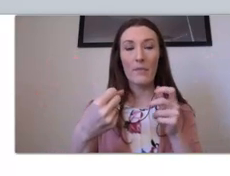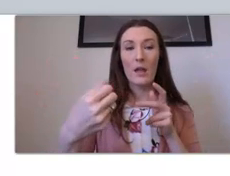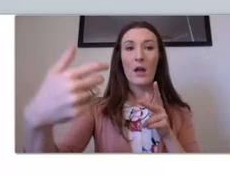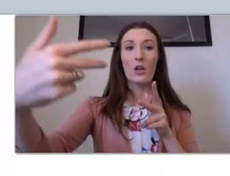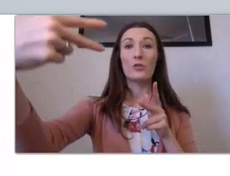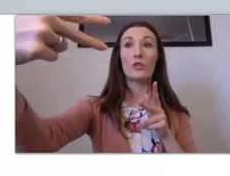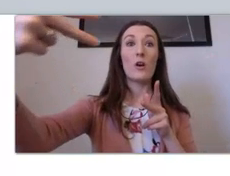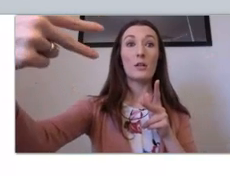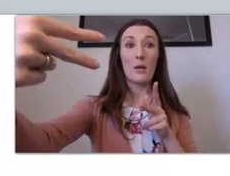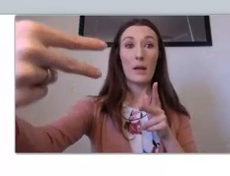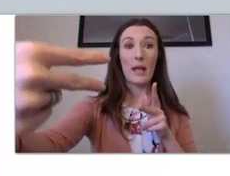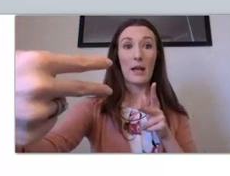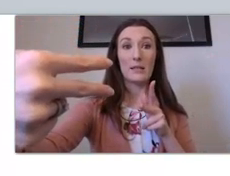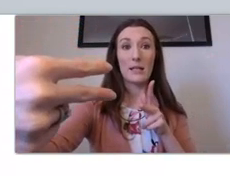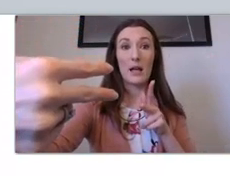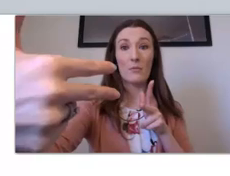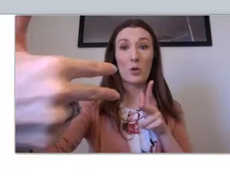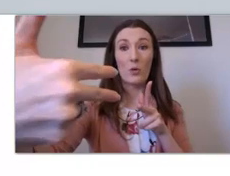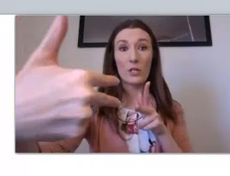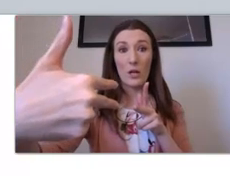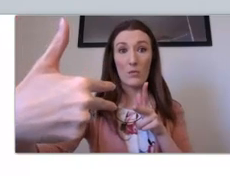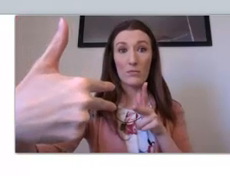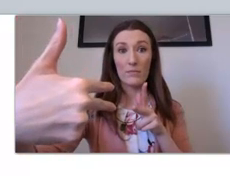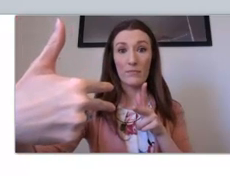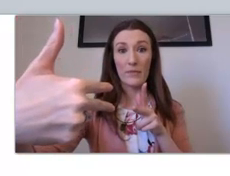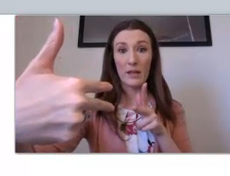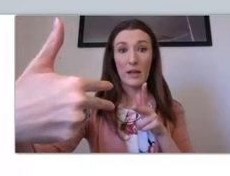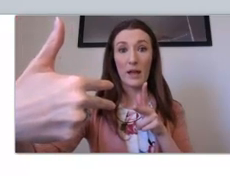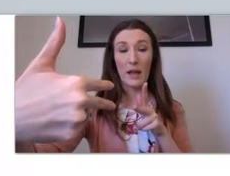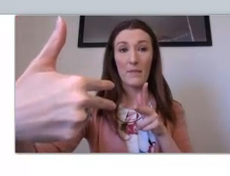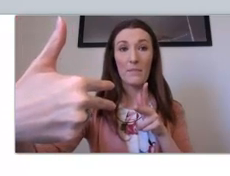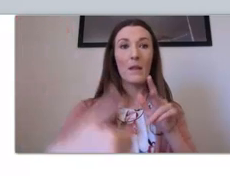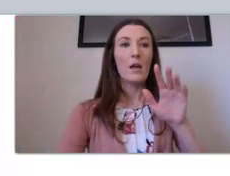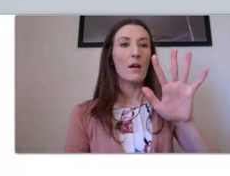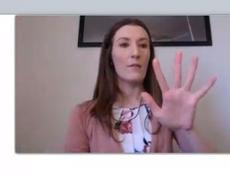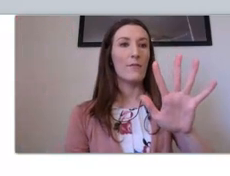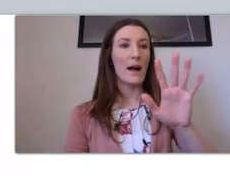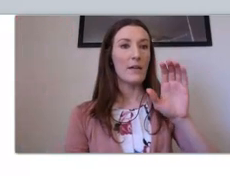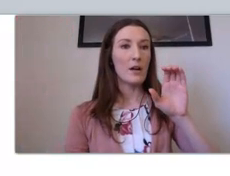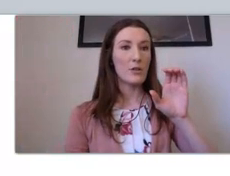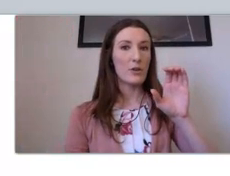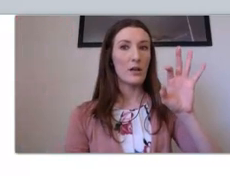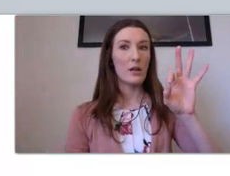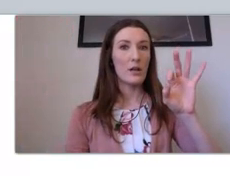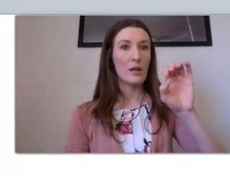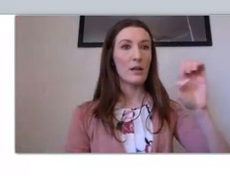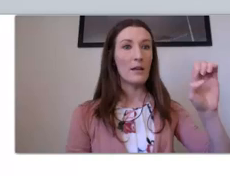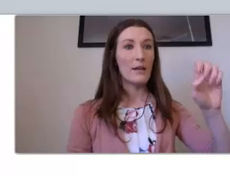car, use your non-dominant hand to come towards you. Okay,